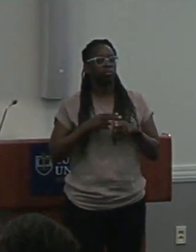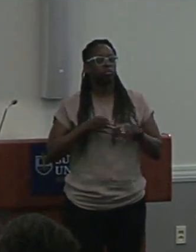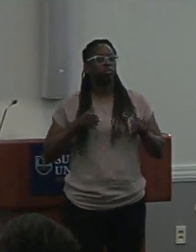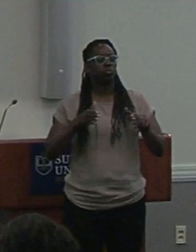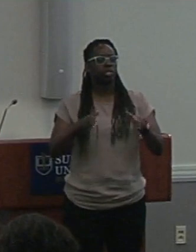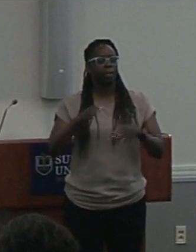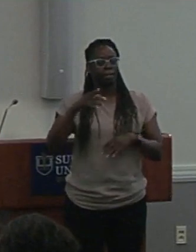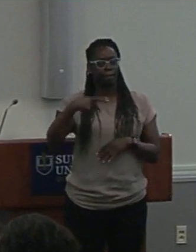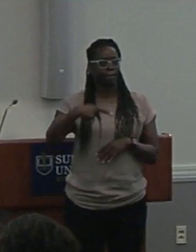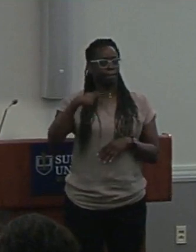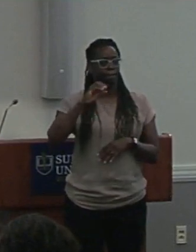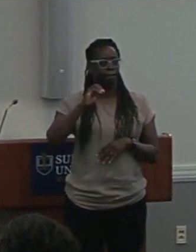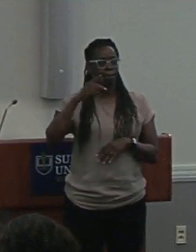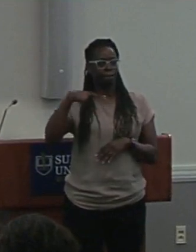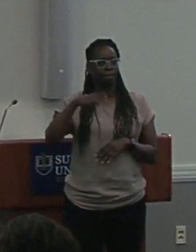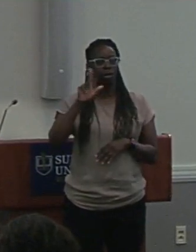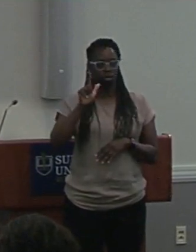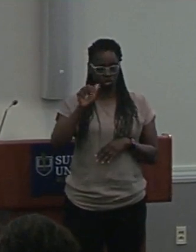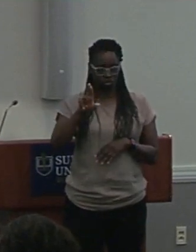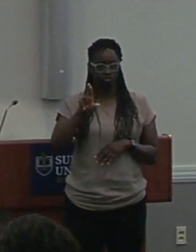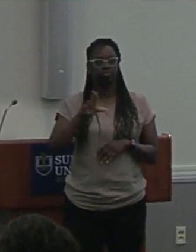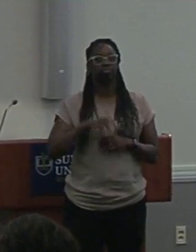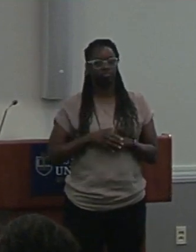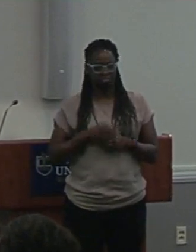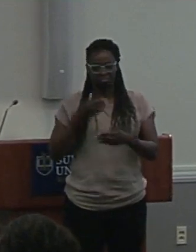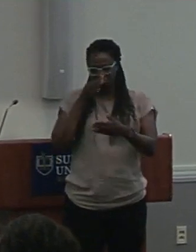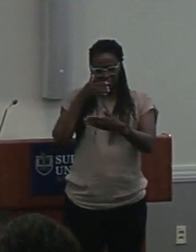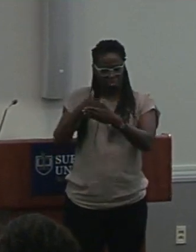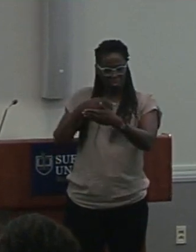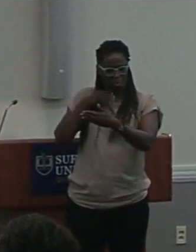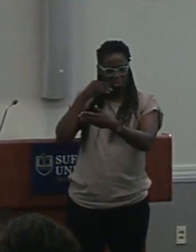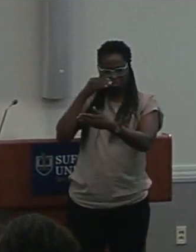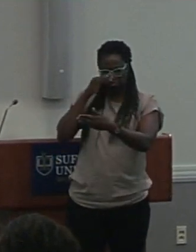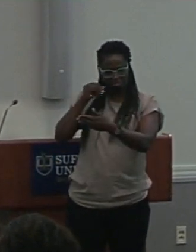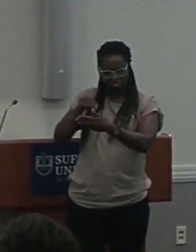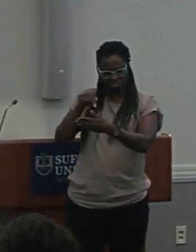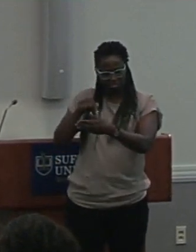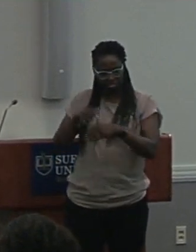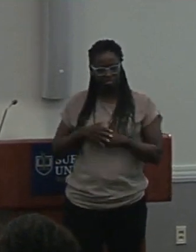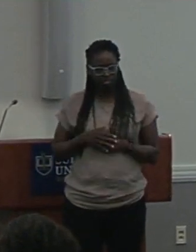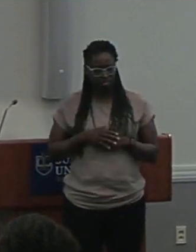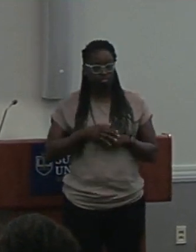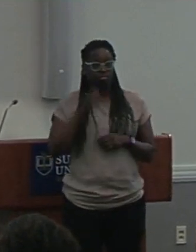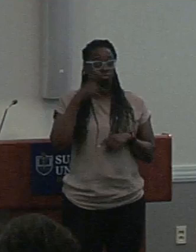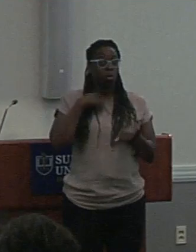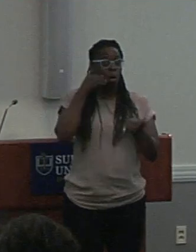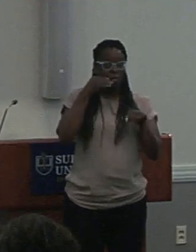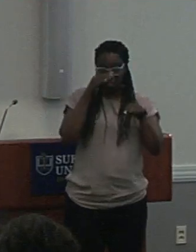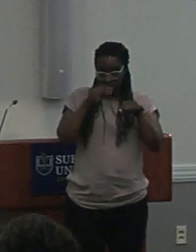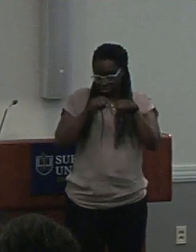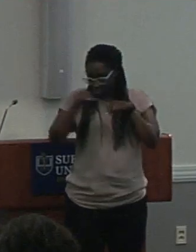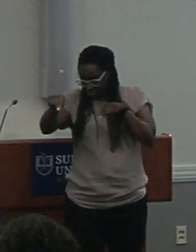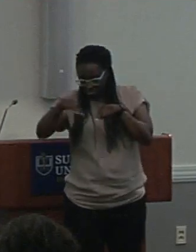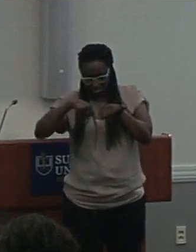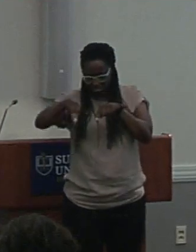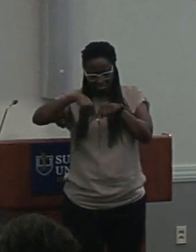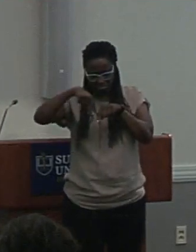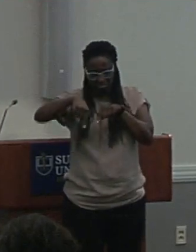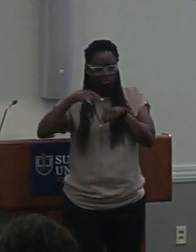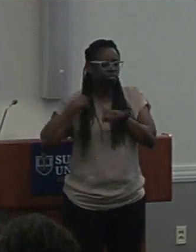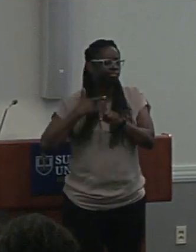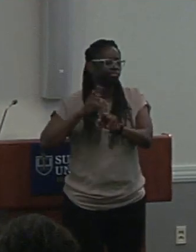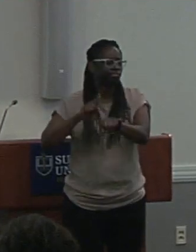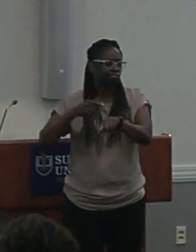walk or wheel down just to get from my house to the center of town or to get to a bus. And